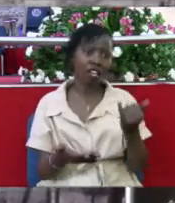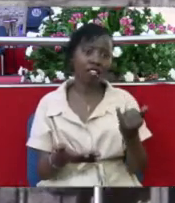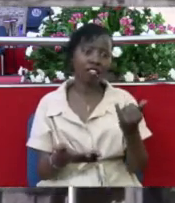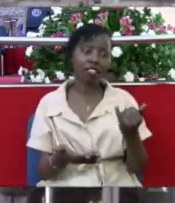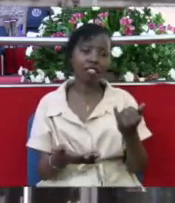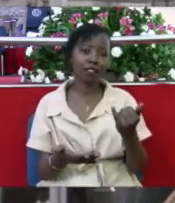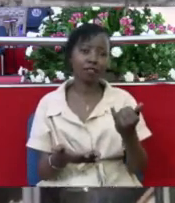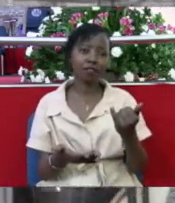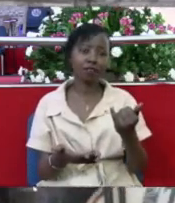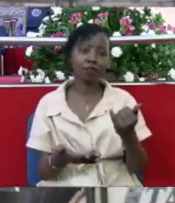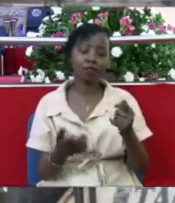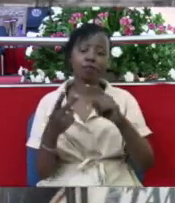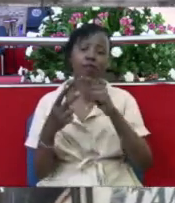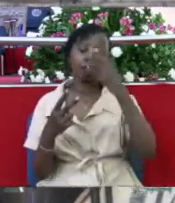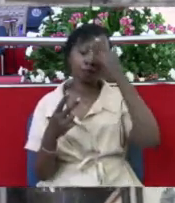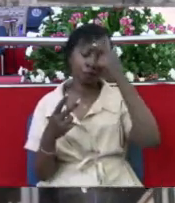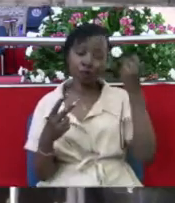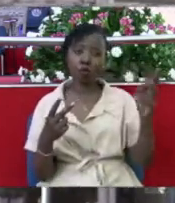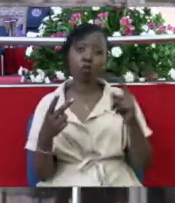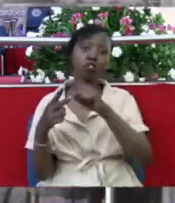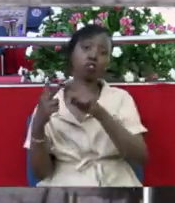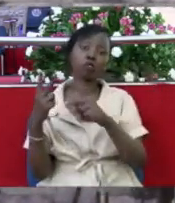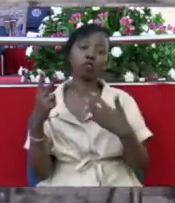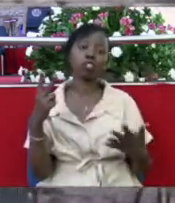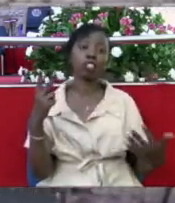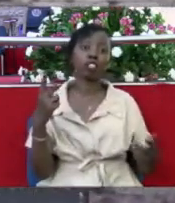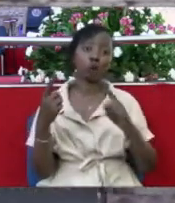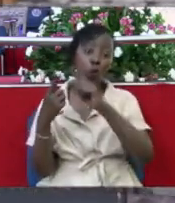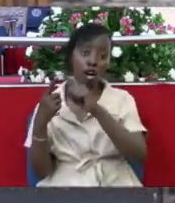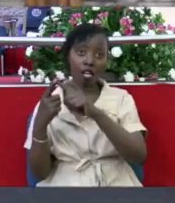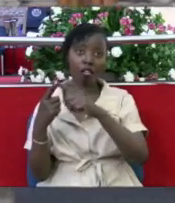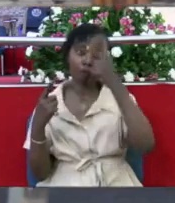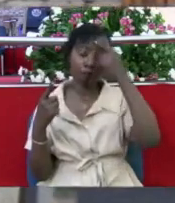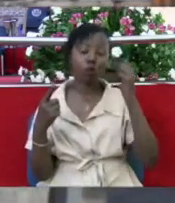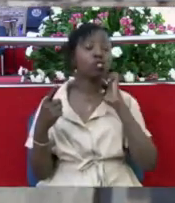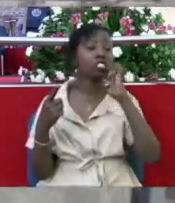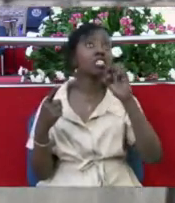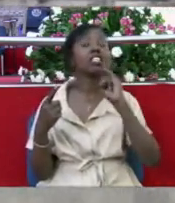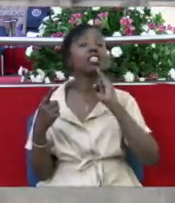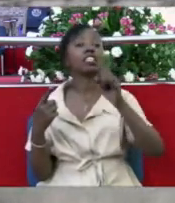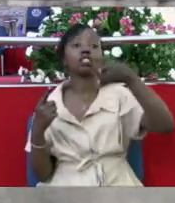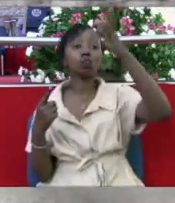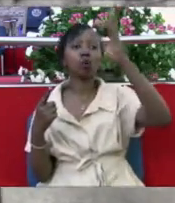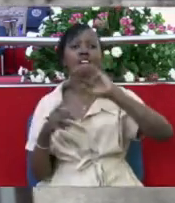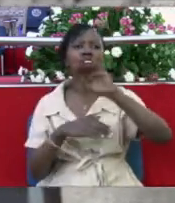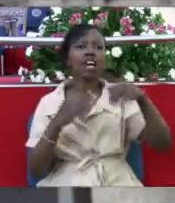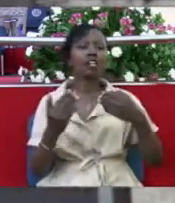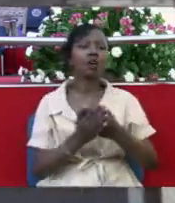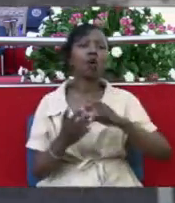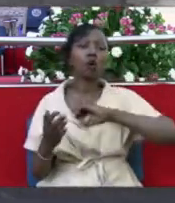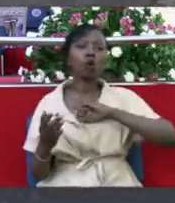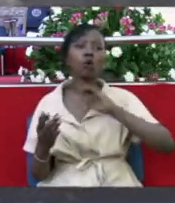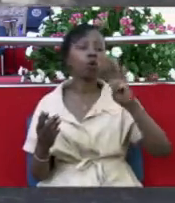anawapatia, is two things. Si mambo mawili. One, because he's God. Kwa sababu ni Mungu. And we are his. Na sisi ni wake. He is the creator,